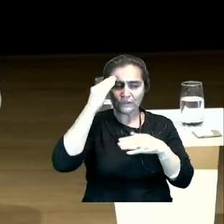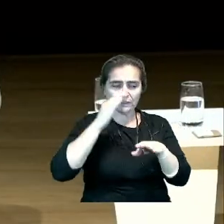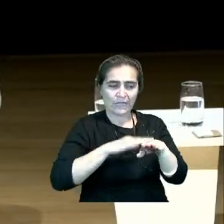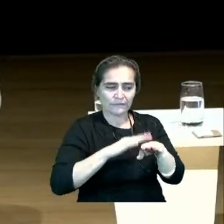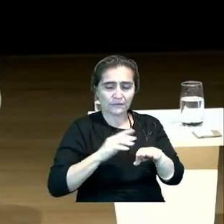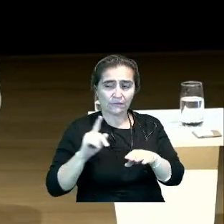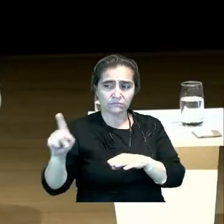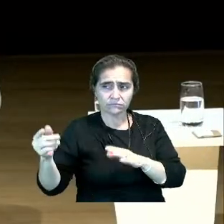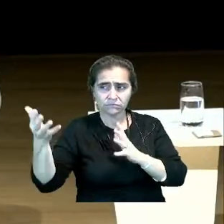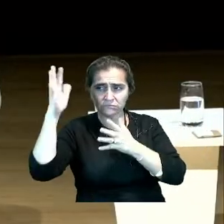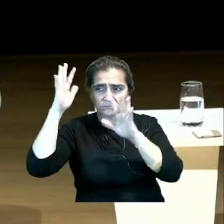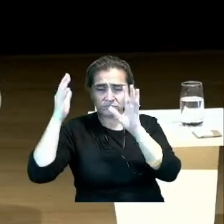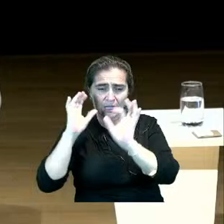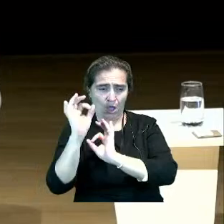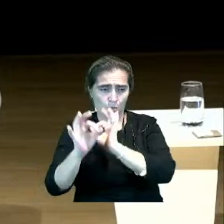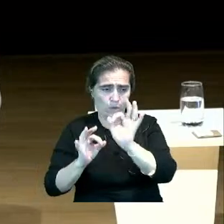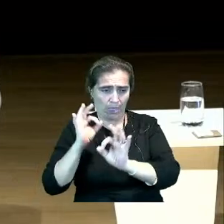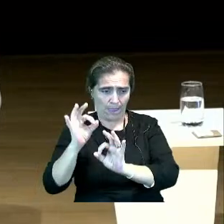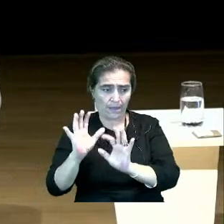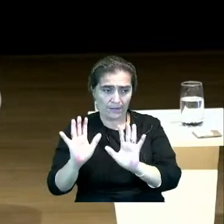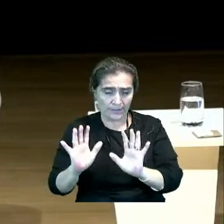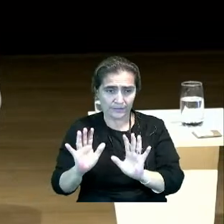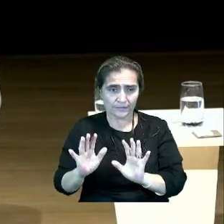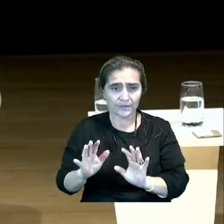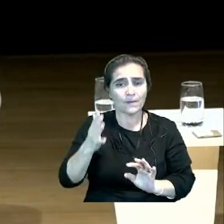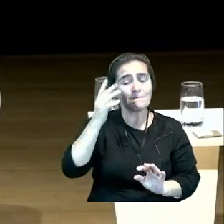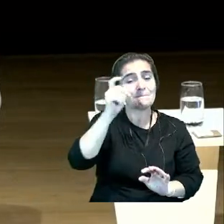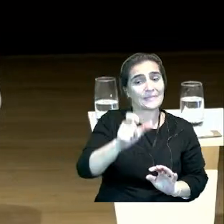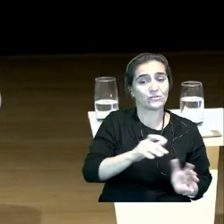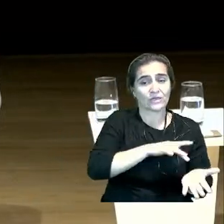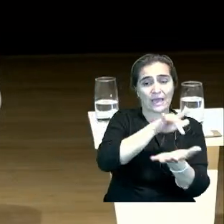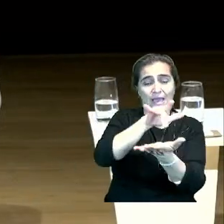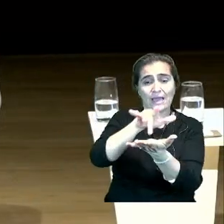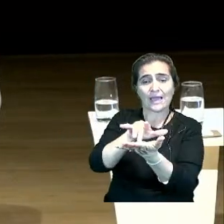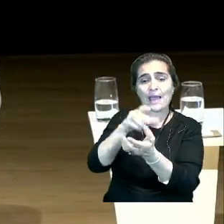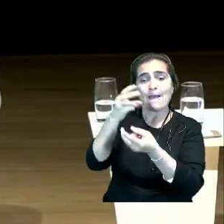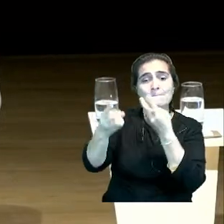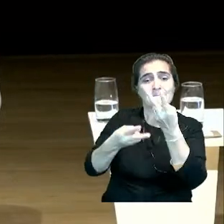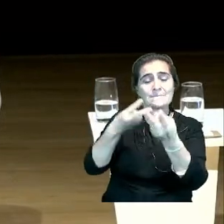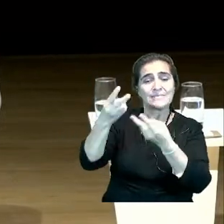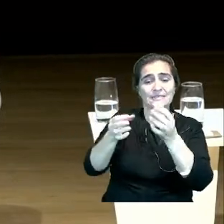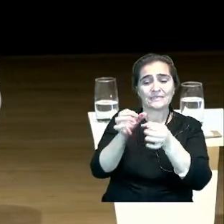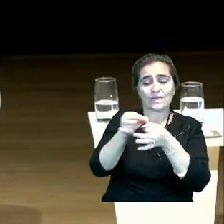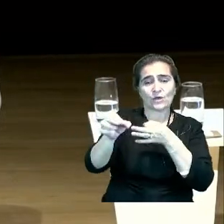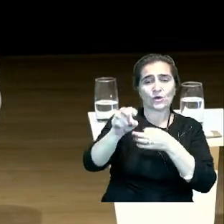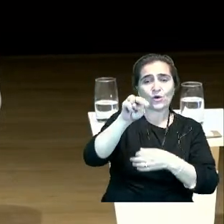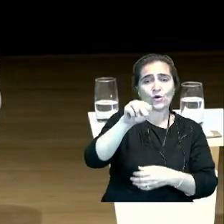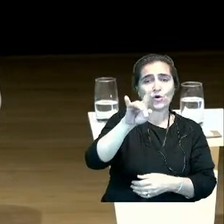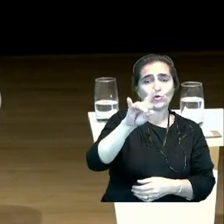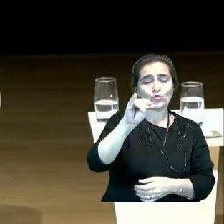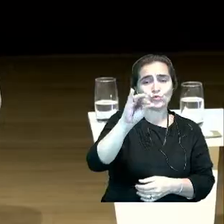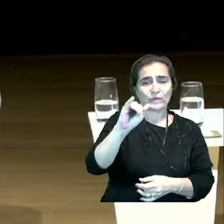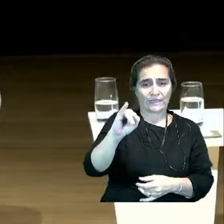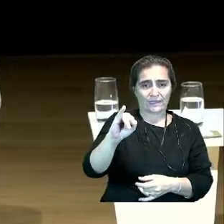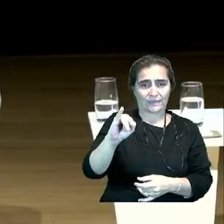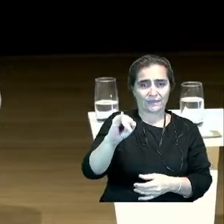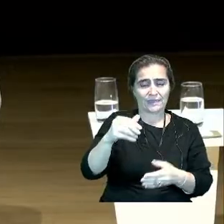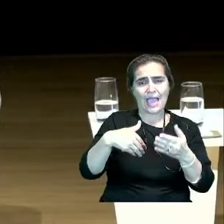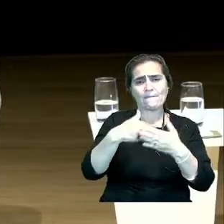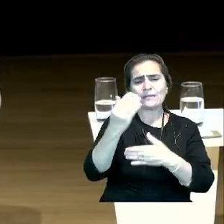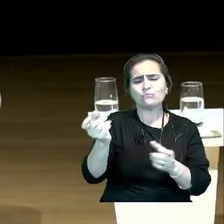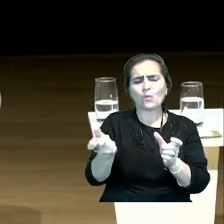for tourism in our region, because the tourism that goes to Nuki, and we started with 500 tourists per year, now we